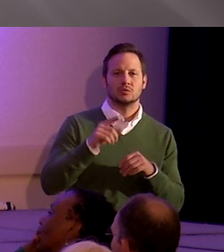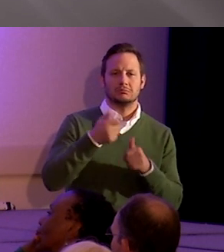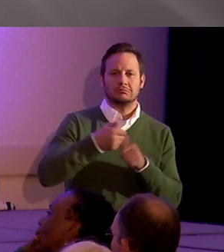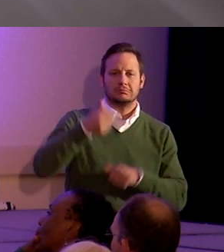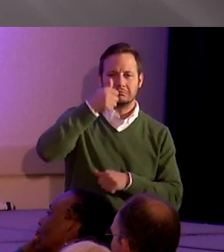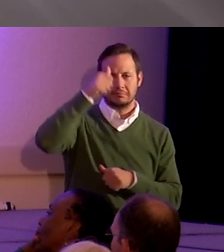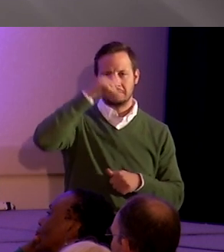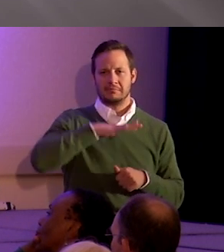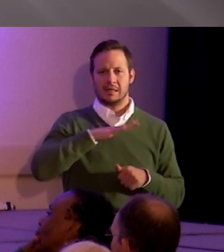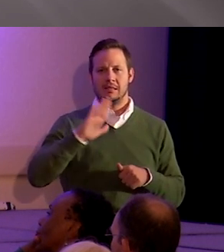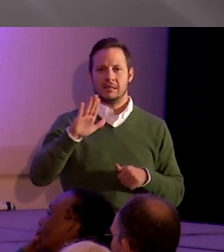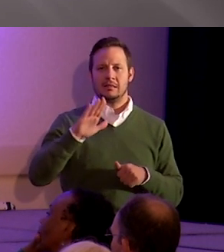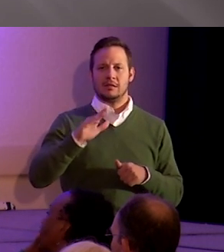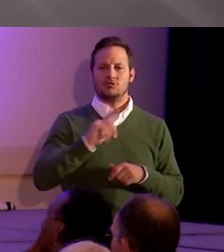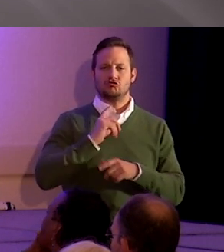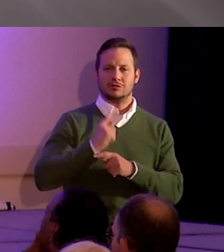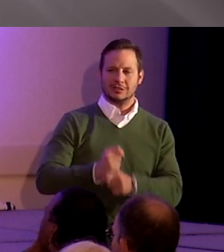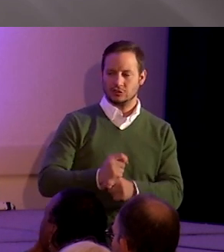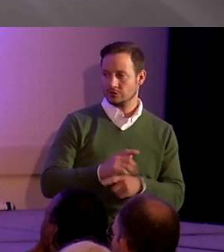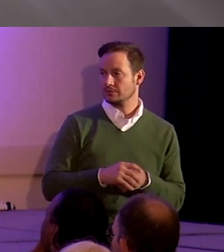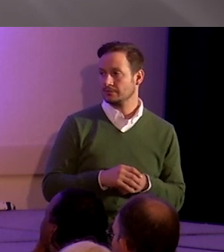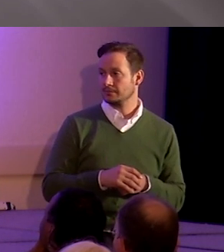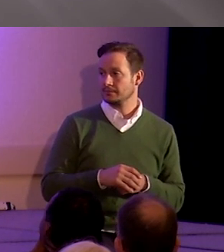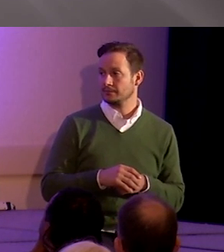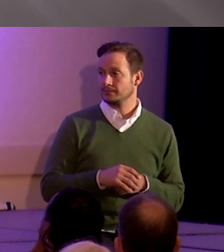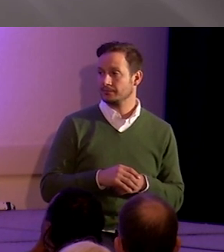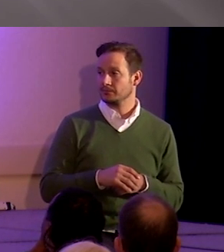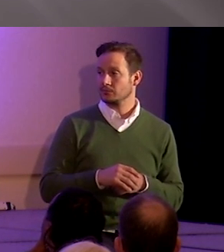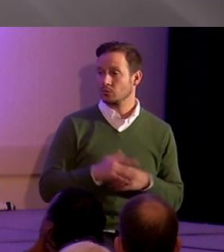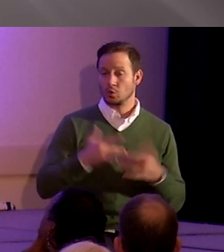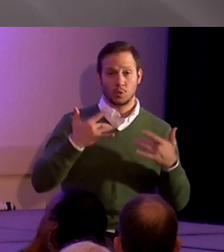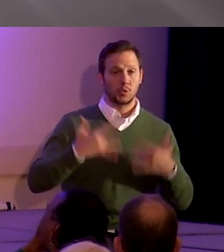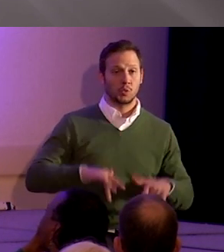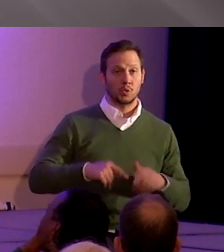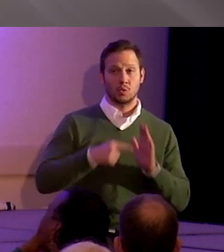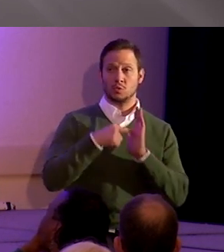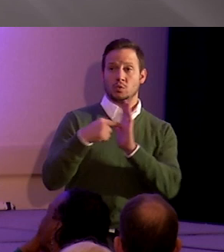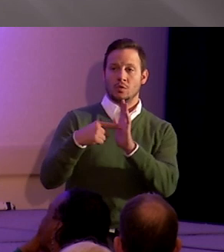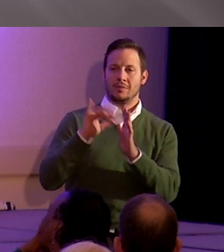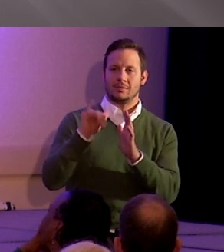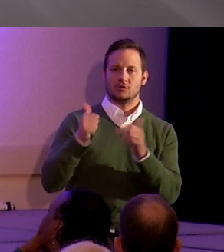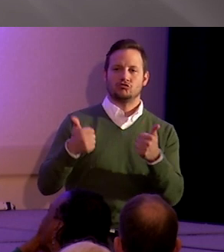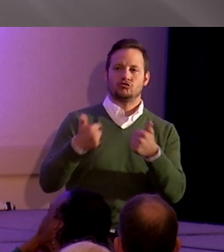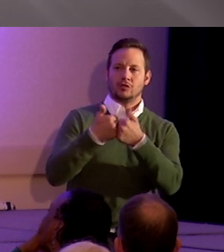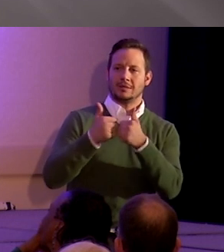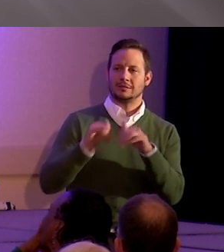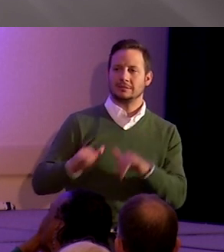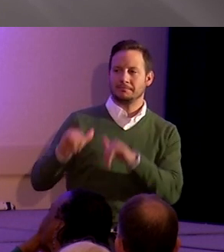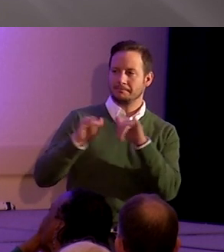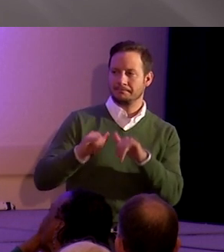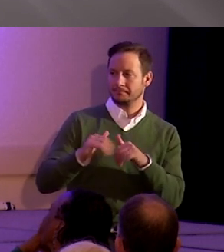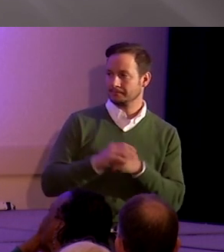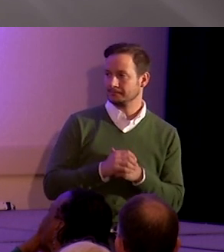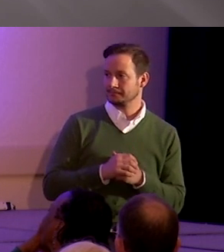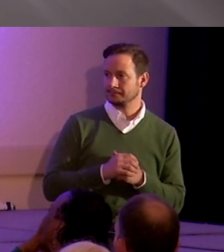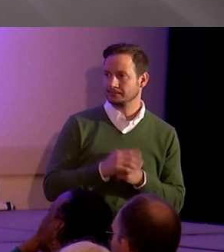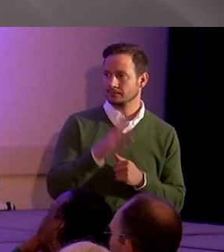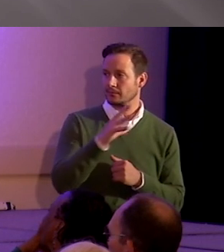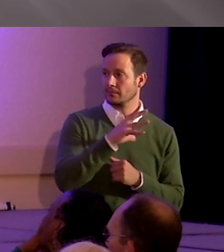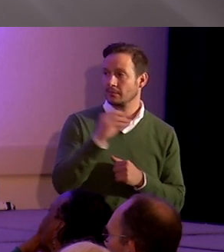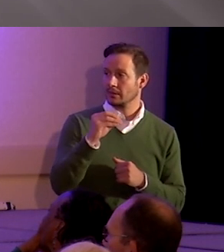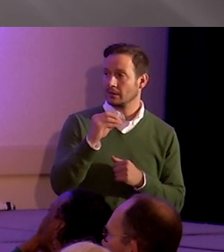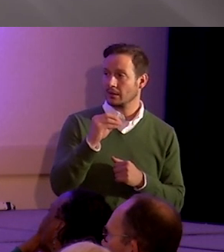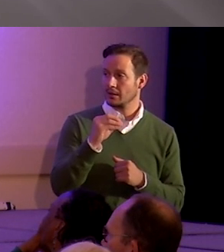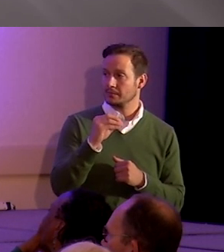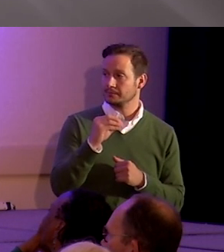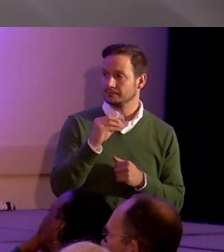and beliefs. Nude protest challenges the status quo. An incidental positive outcome of this